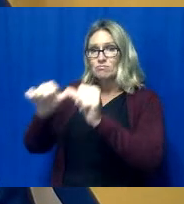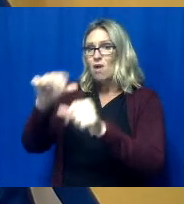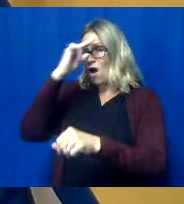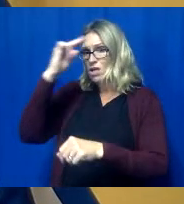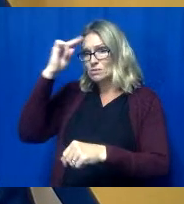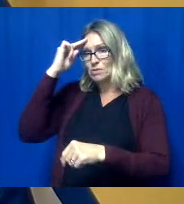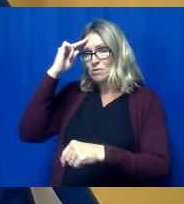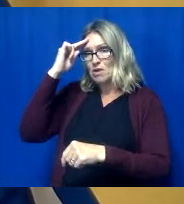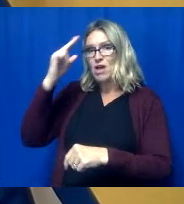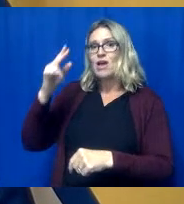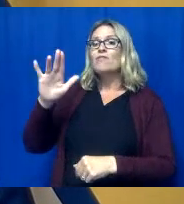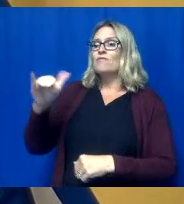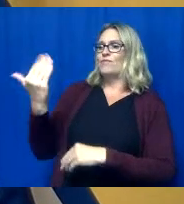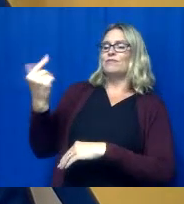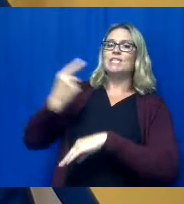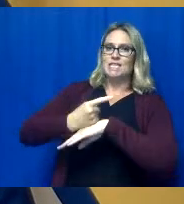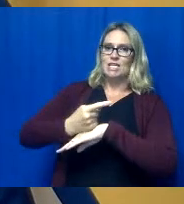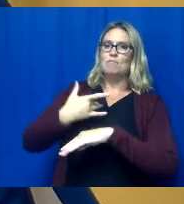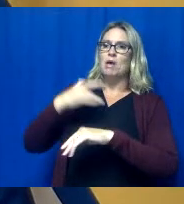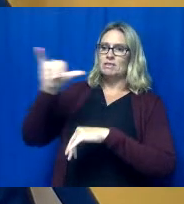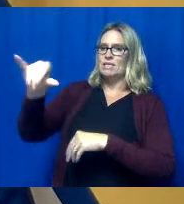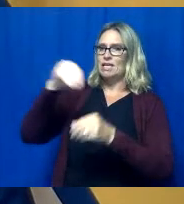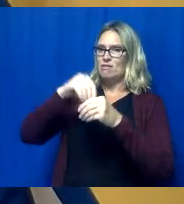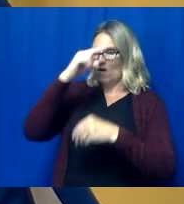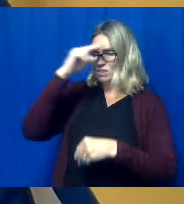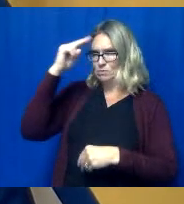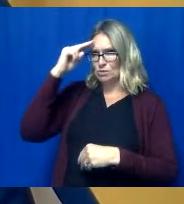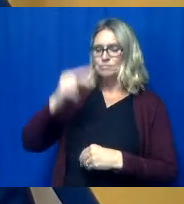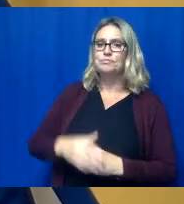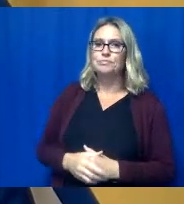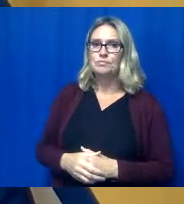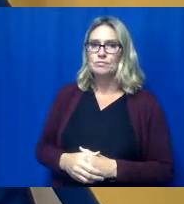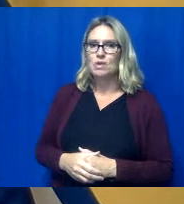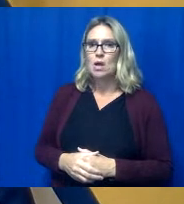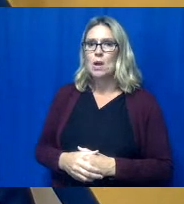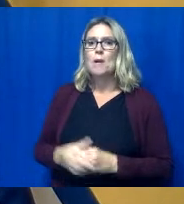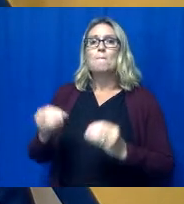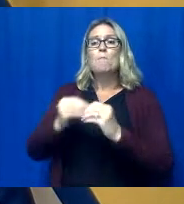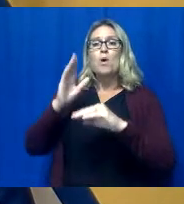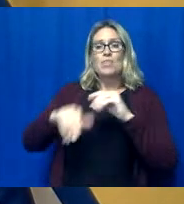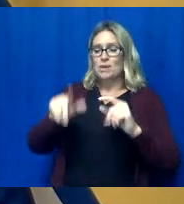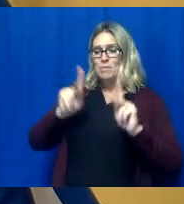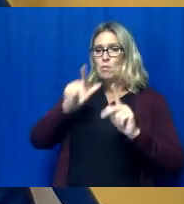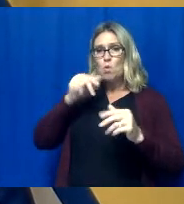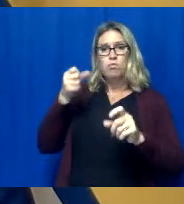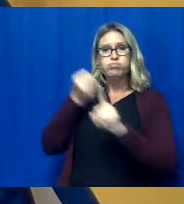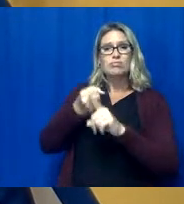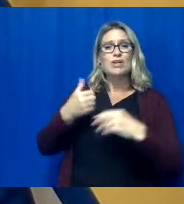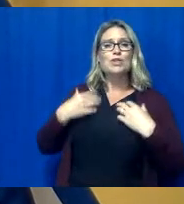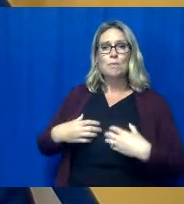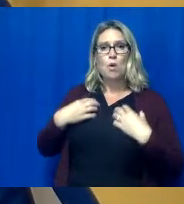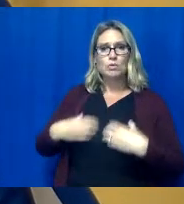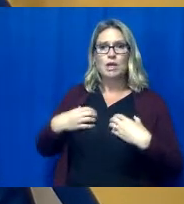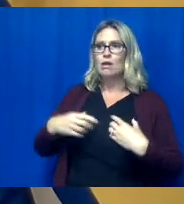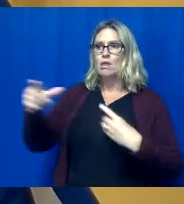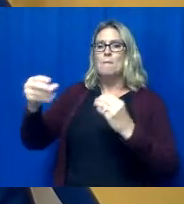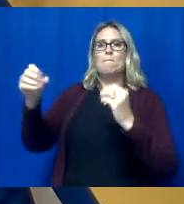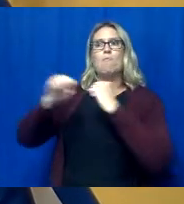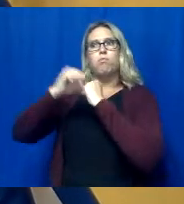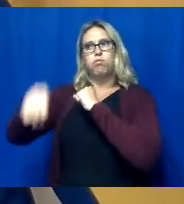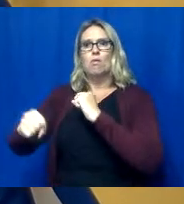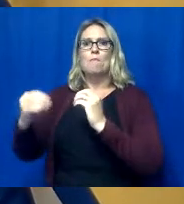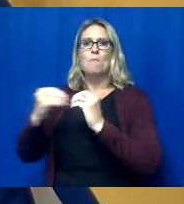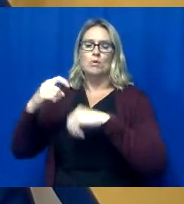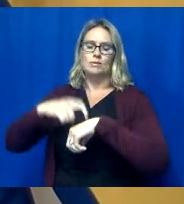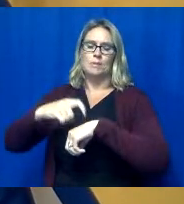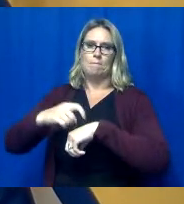approximately 15 days, which is twice as long as a typical pneumonia patient. In addition, the